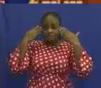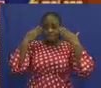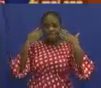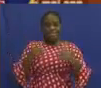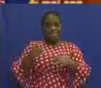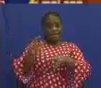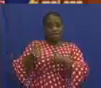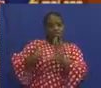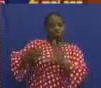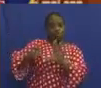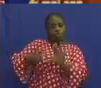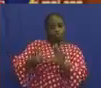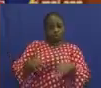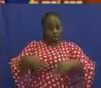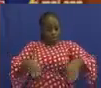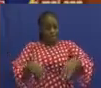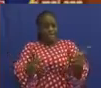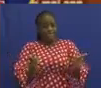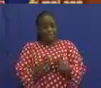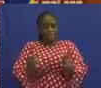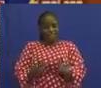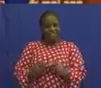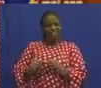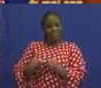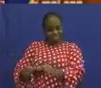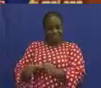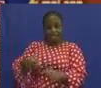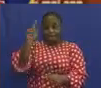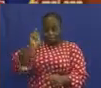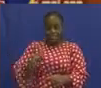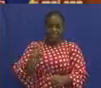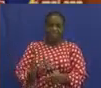commercial vehicles and in marketplaces continue to be mandatory.